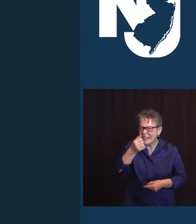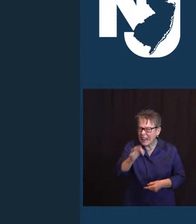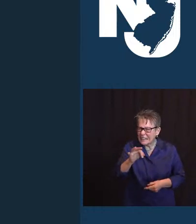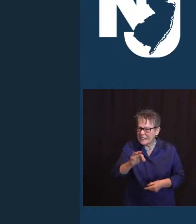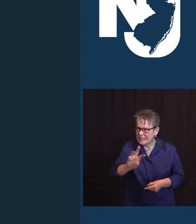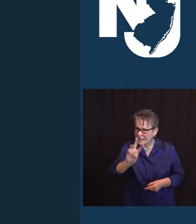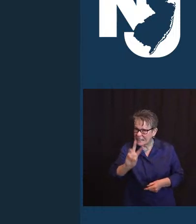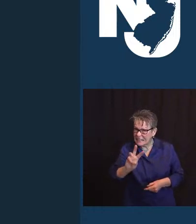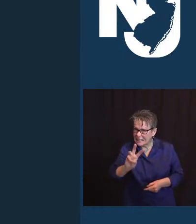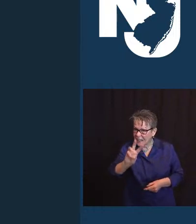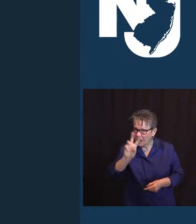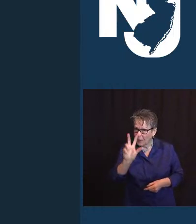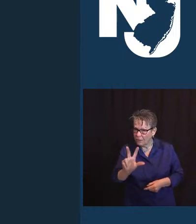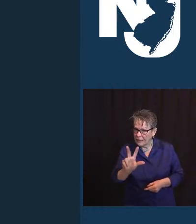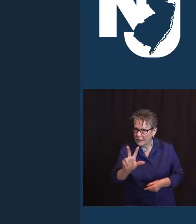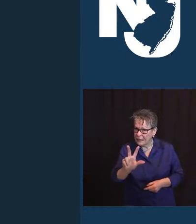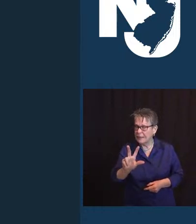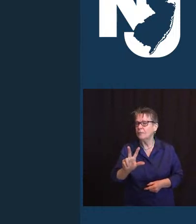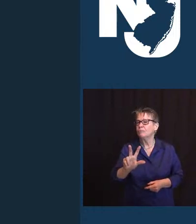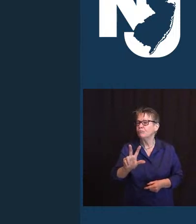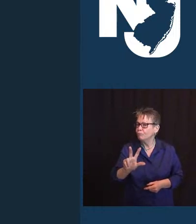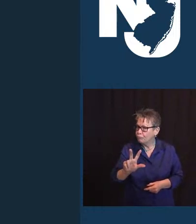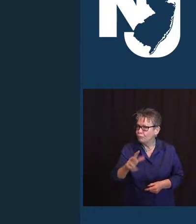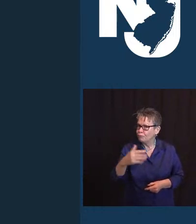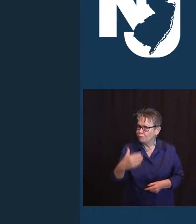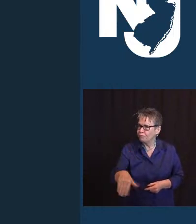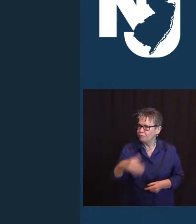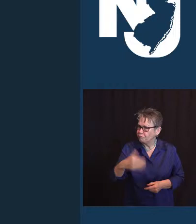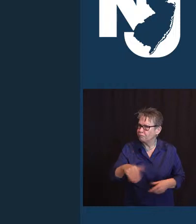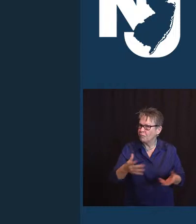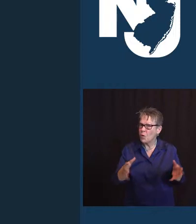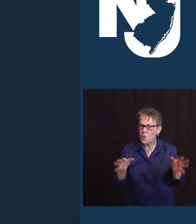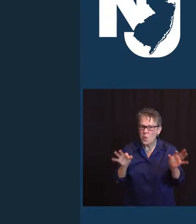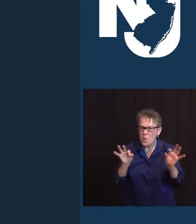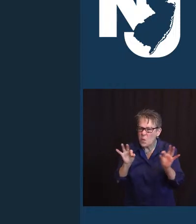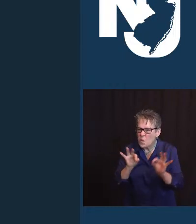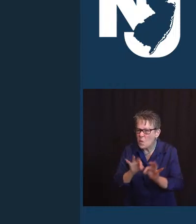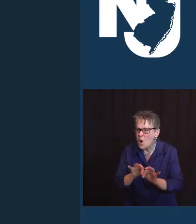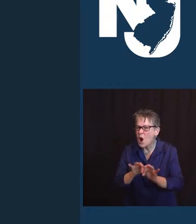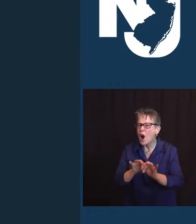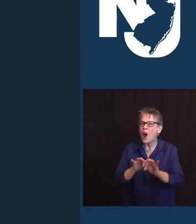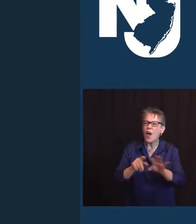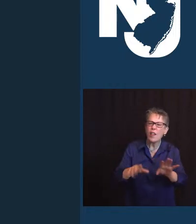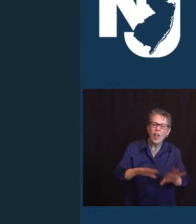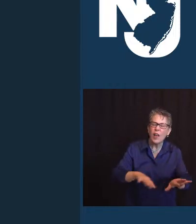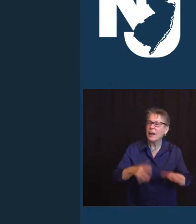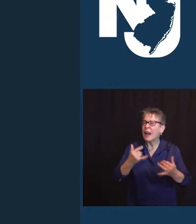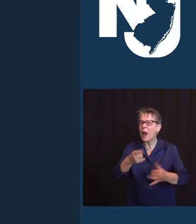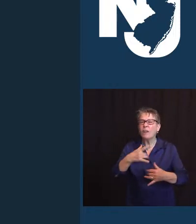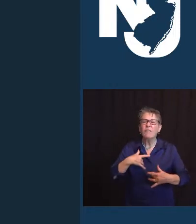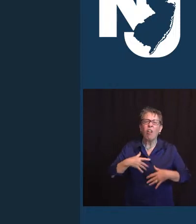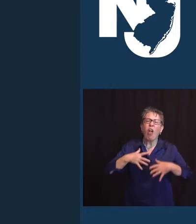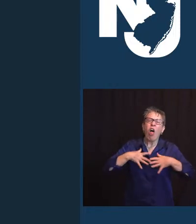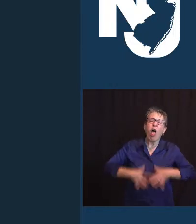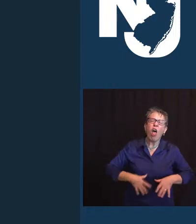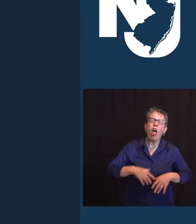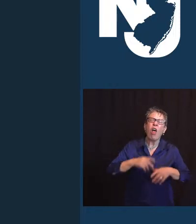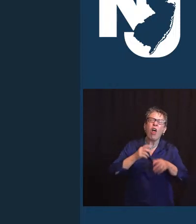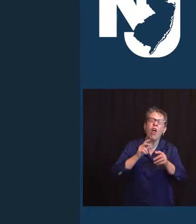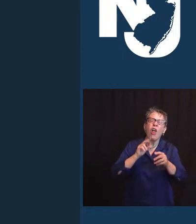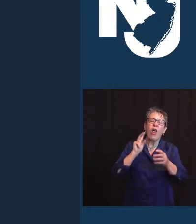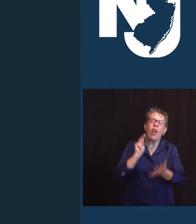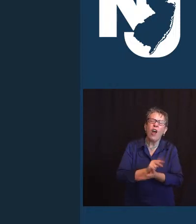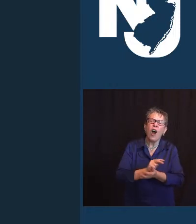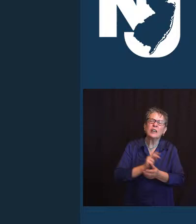Last night was hard, but no one should be hanging their heads today. We know things, a new era in Scarlet men's